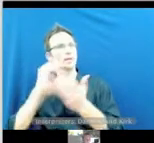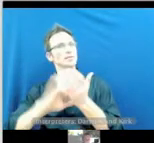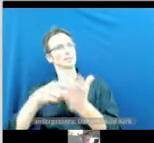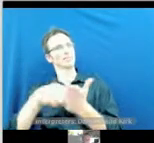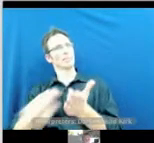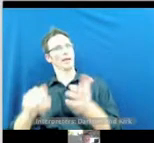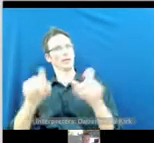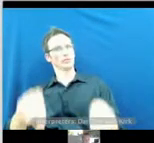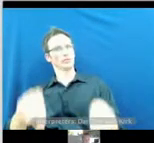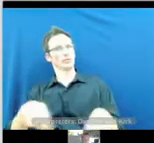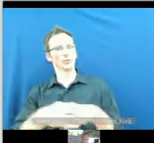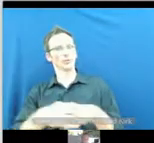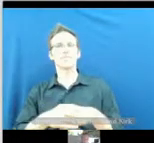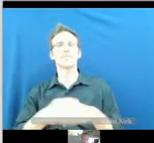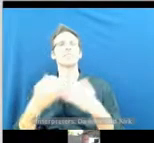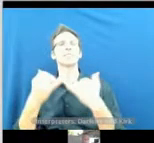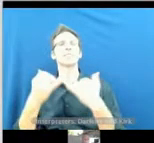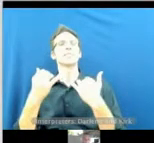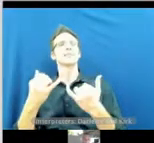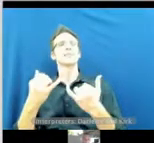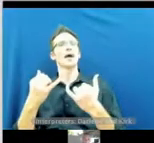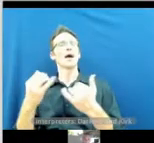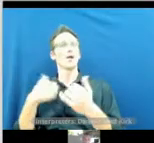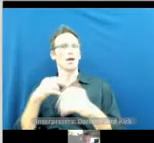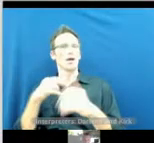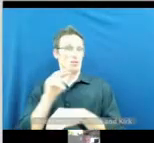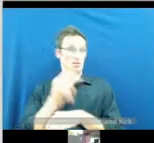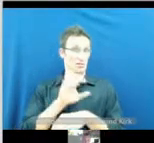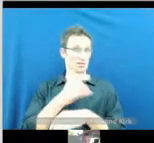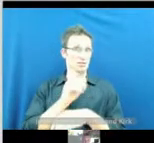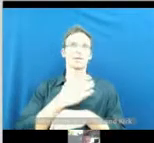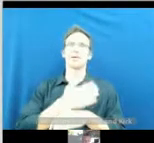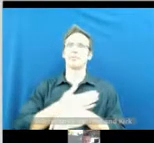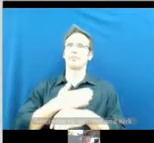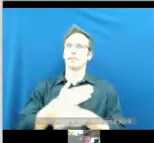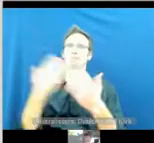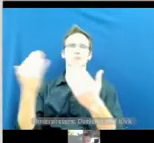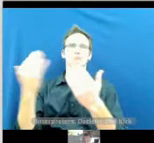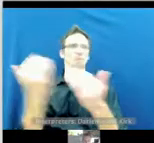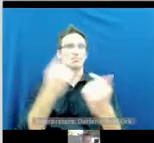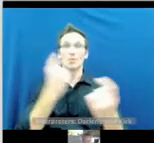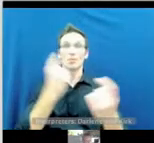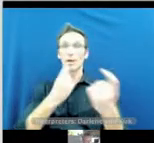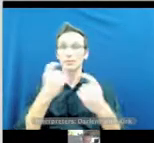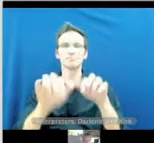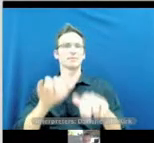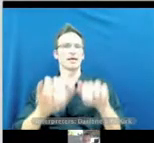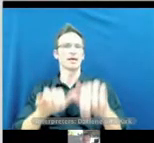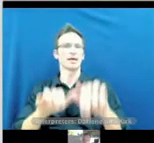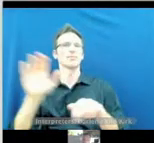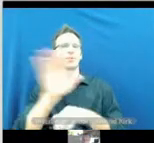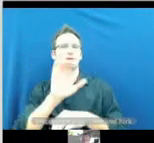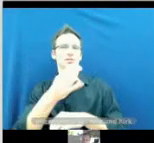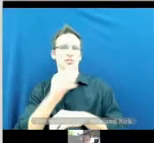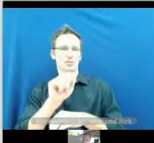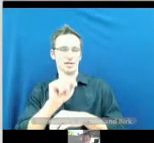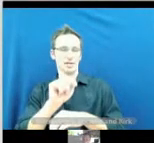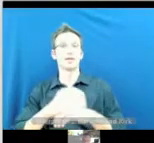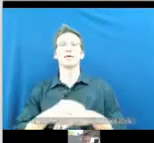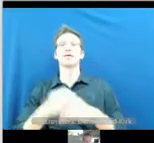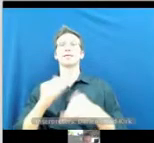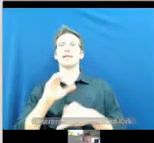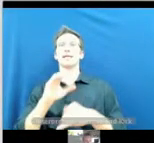So I'm going to look over here. Please do use the text chat box to post some questions. Carrie's reminding me we have a little more time